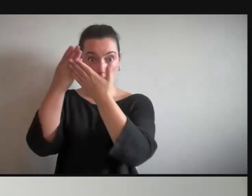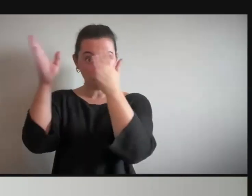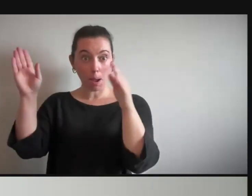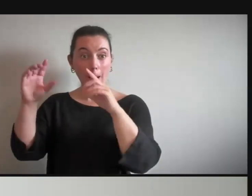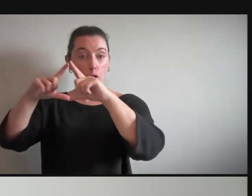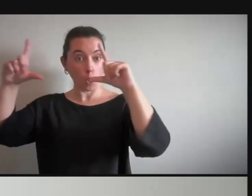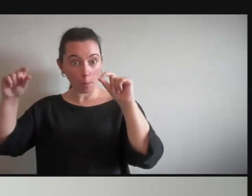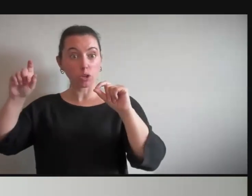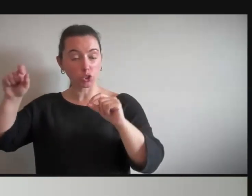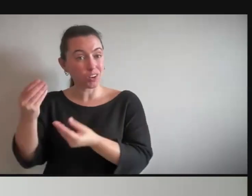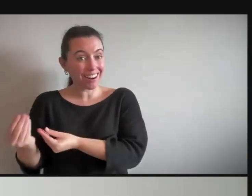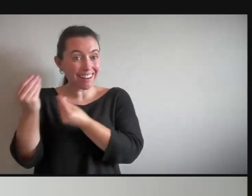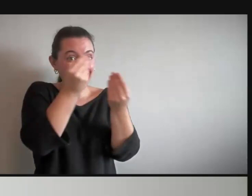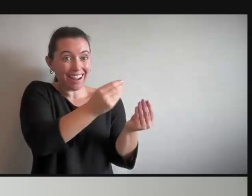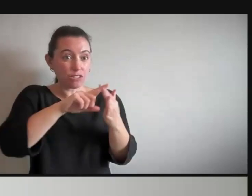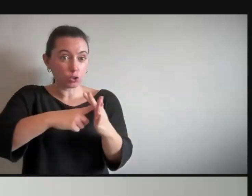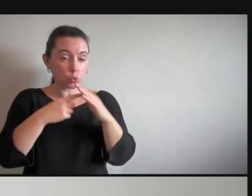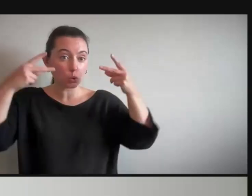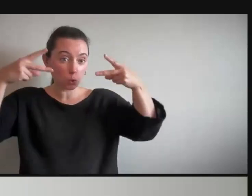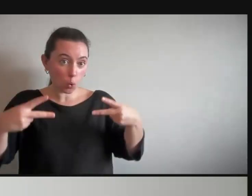question. Yeah, like